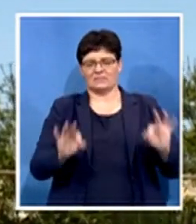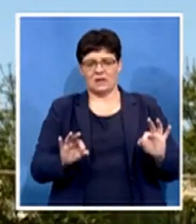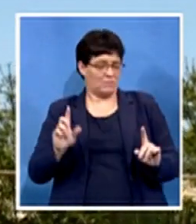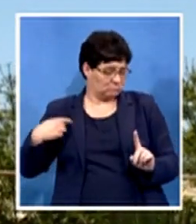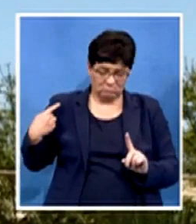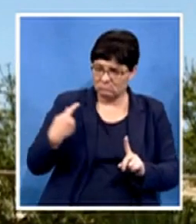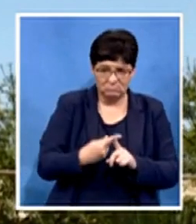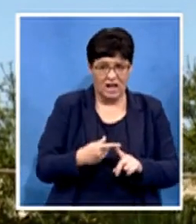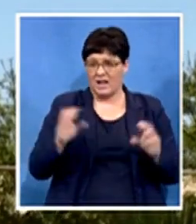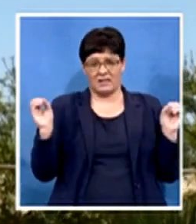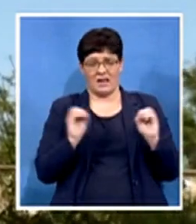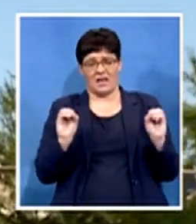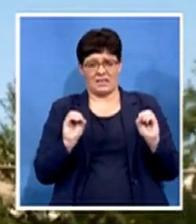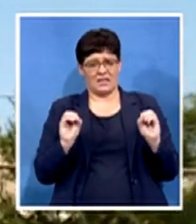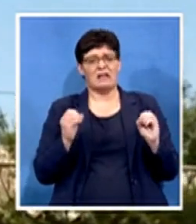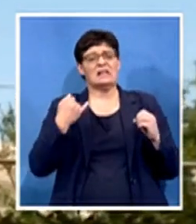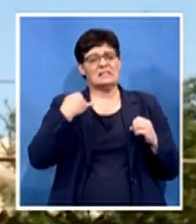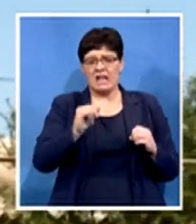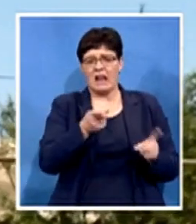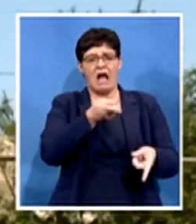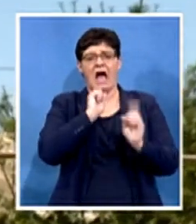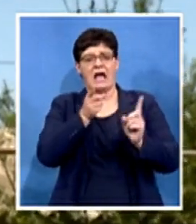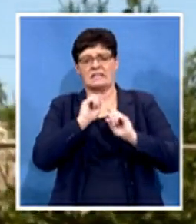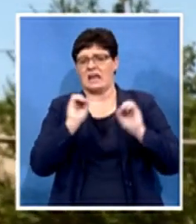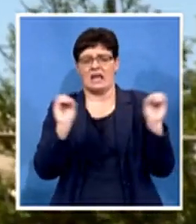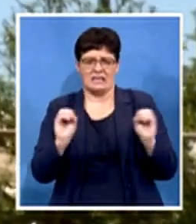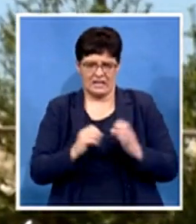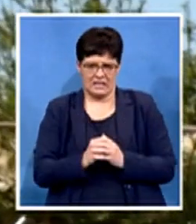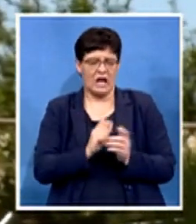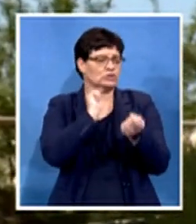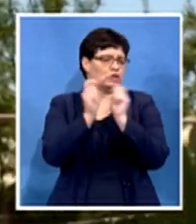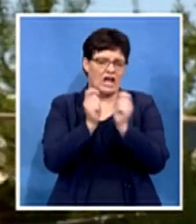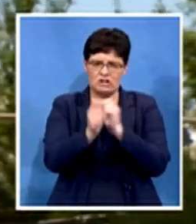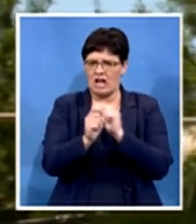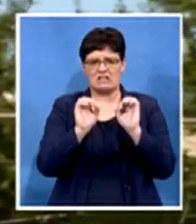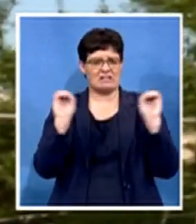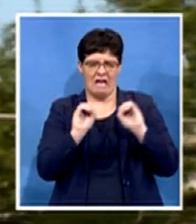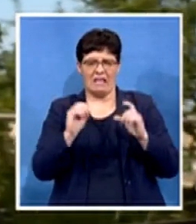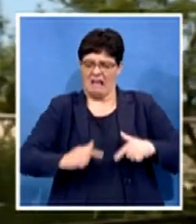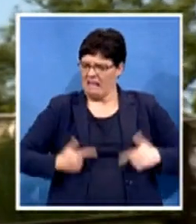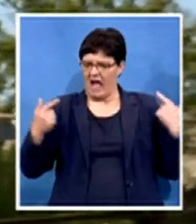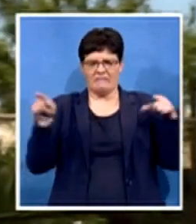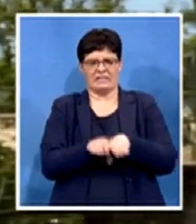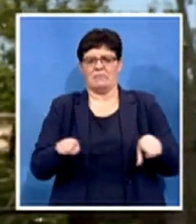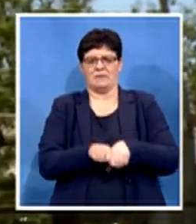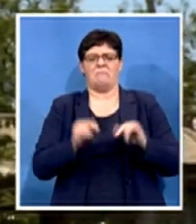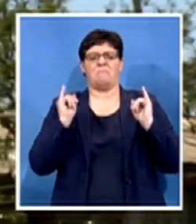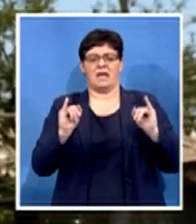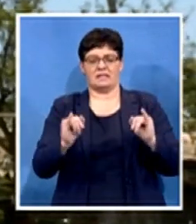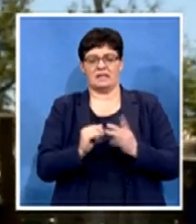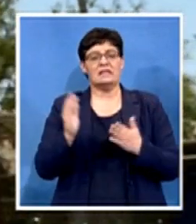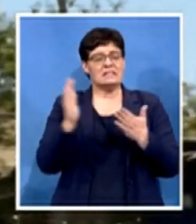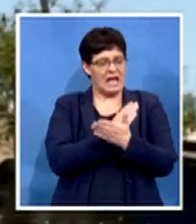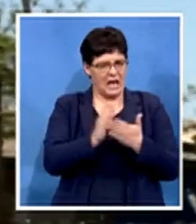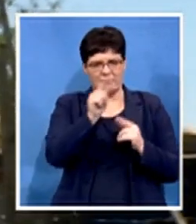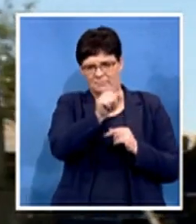no answer, no changes with their living conditions. So this is some of the issues related to what is happening here